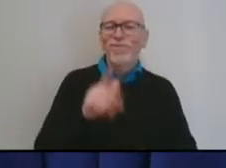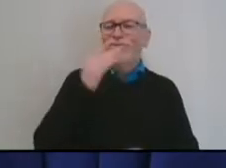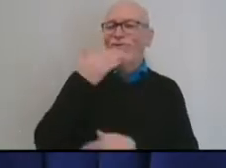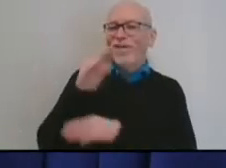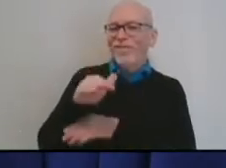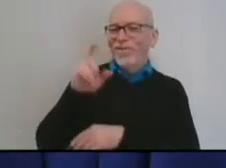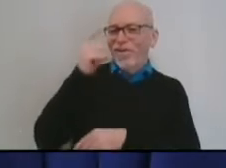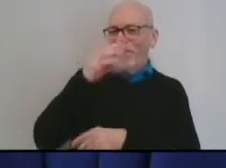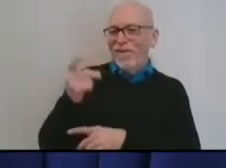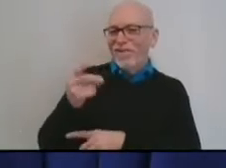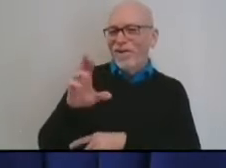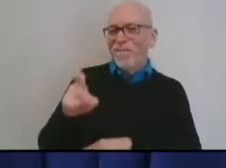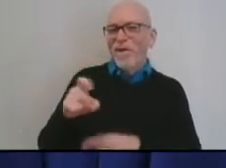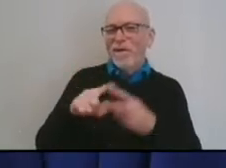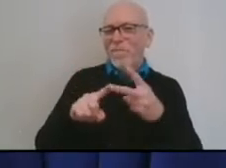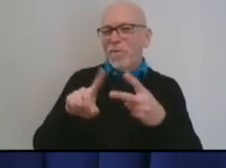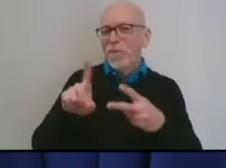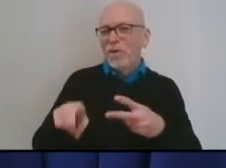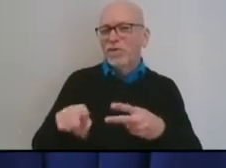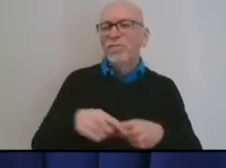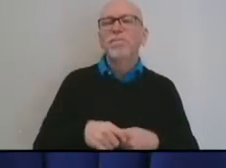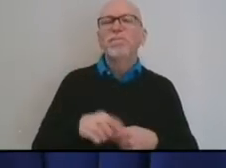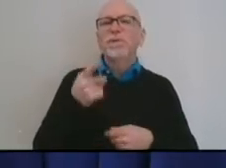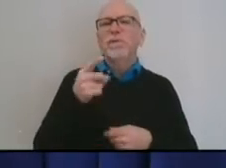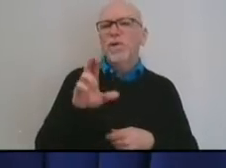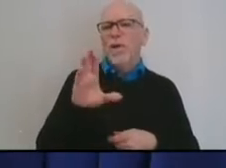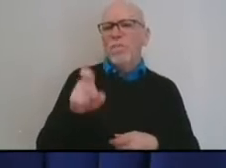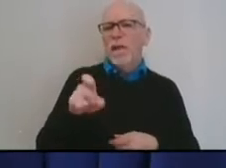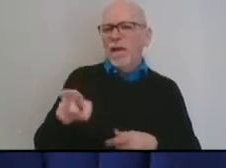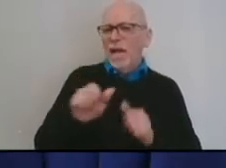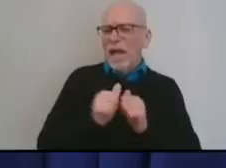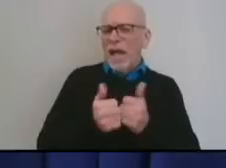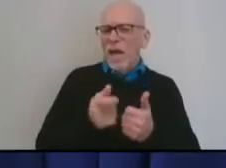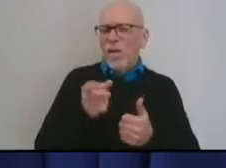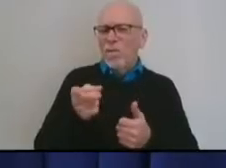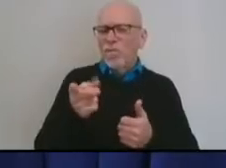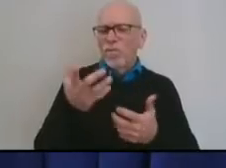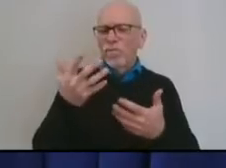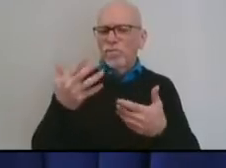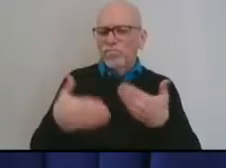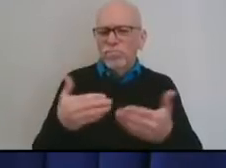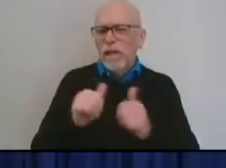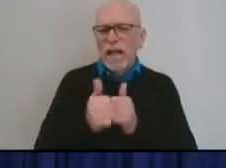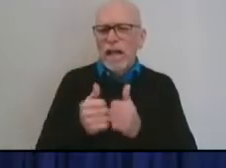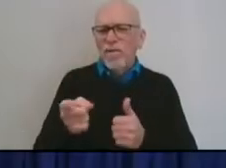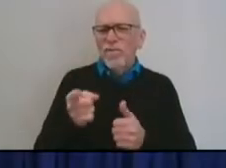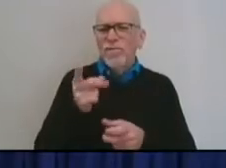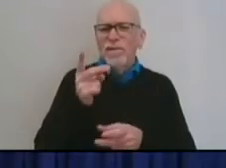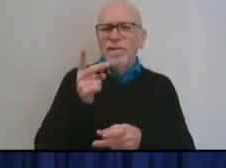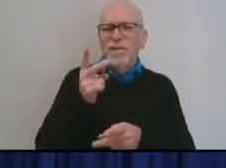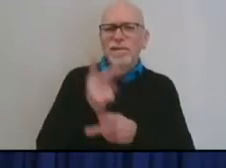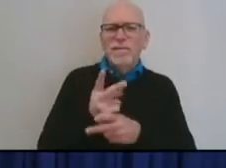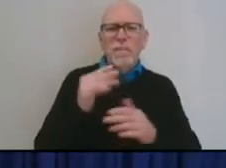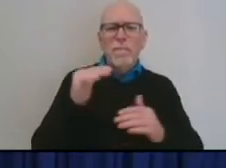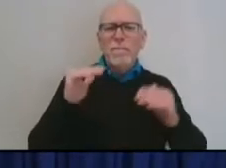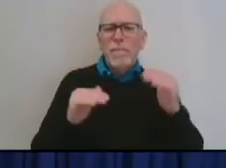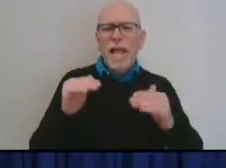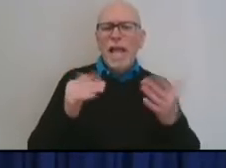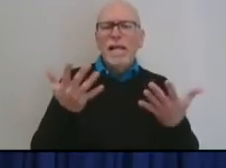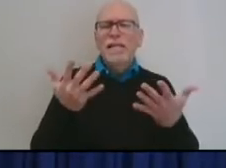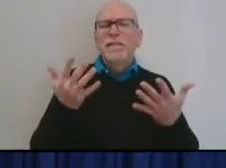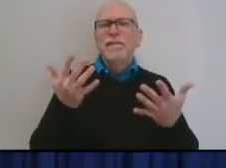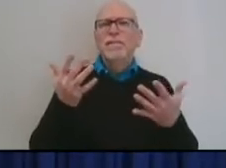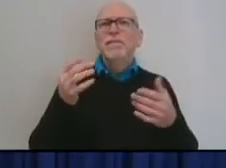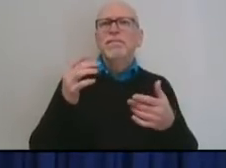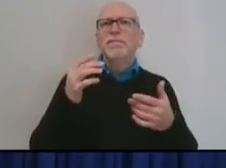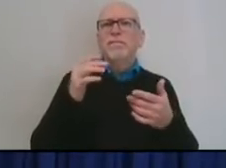Box. A couple of questions. Dr. Box, how do you, going forward, how do you keep sort of that balance between